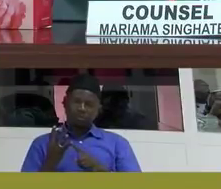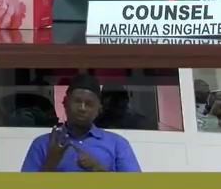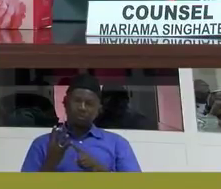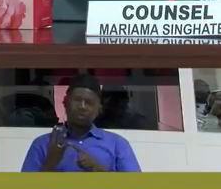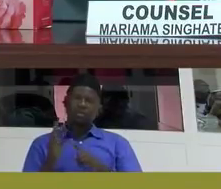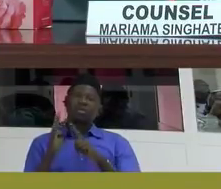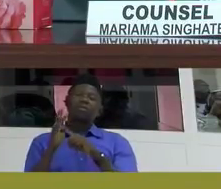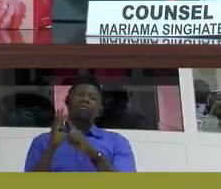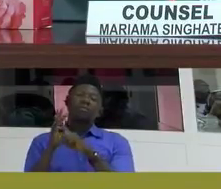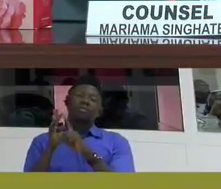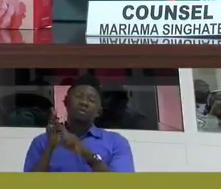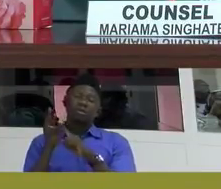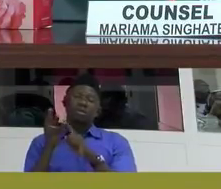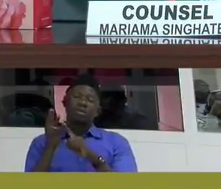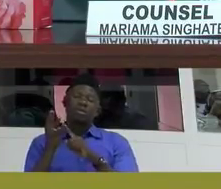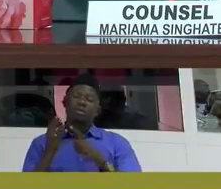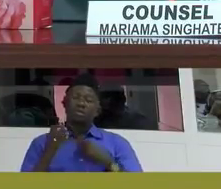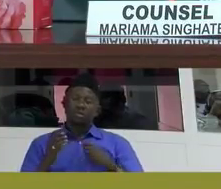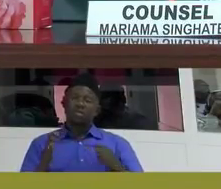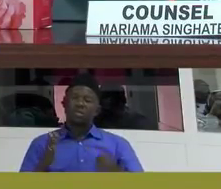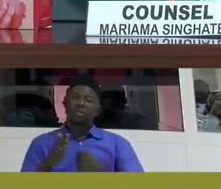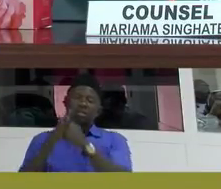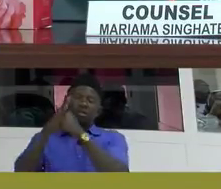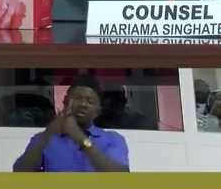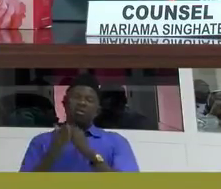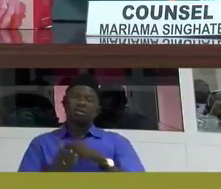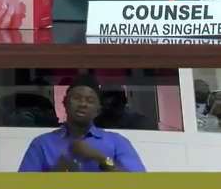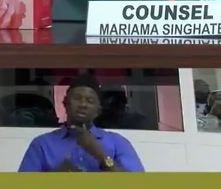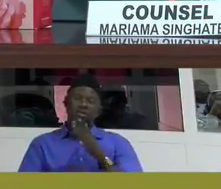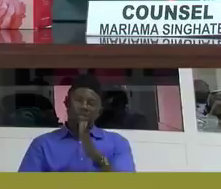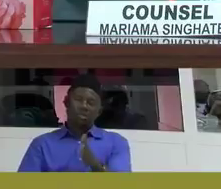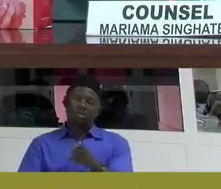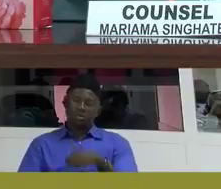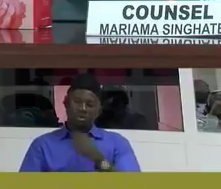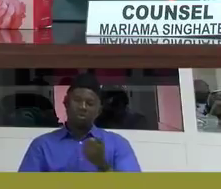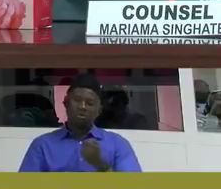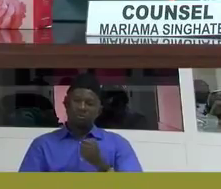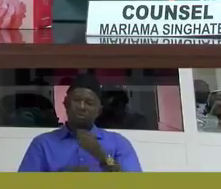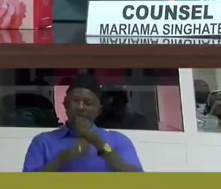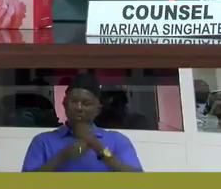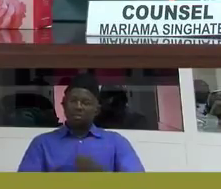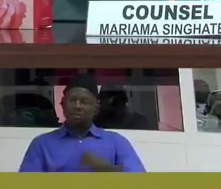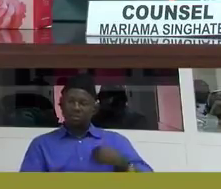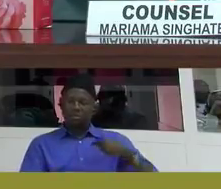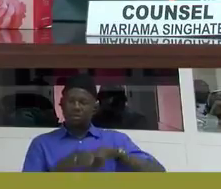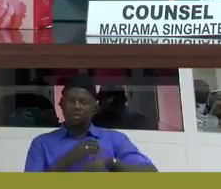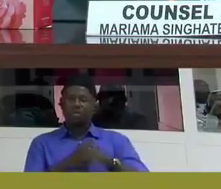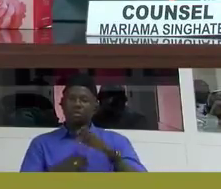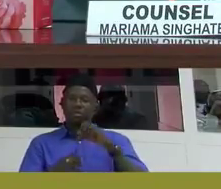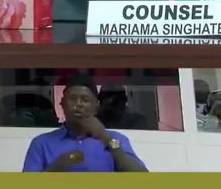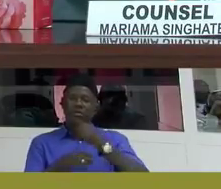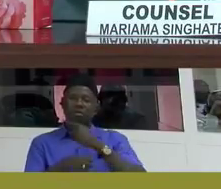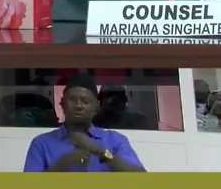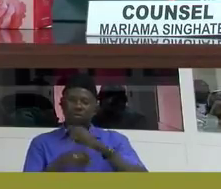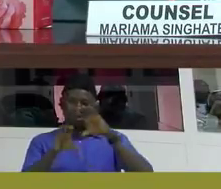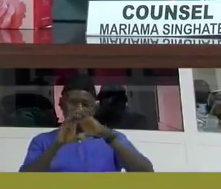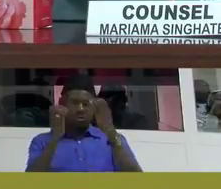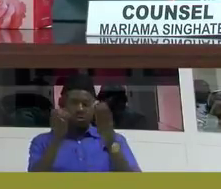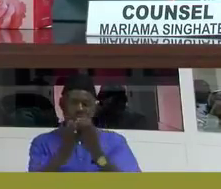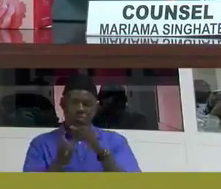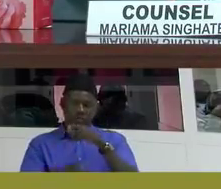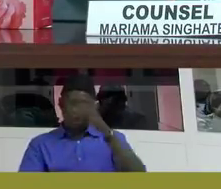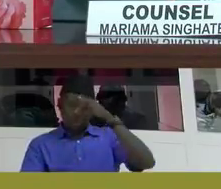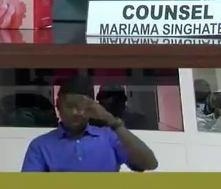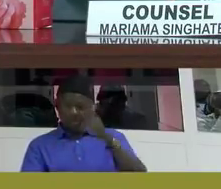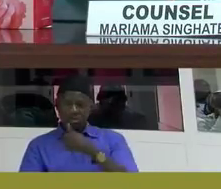the attacking the rights of Christians in Gambian community. You agree that those are four fundamental